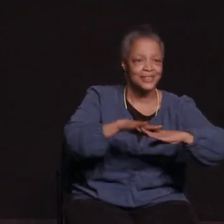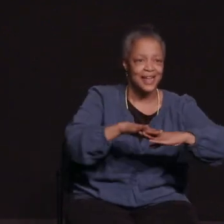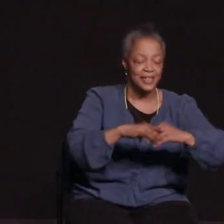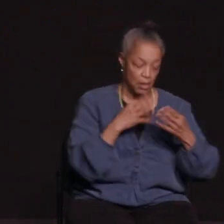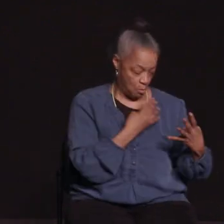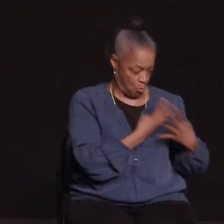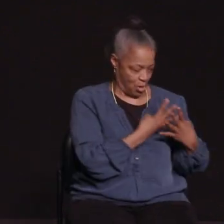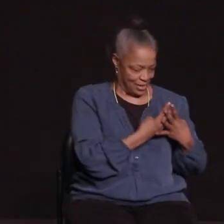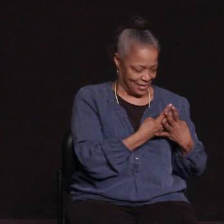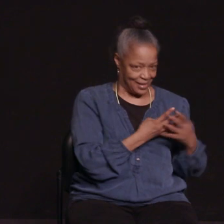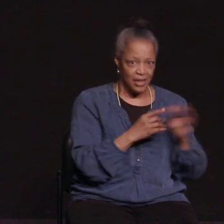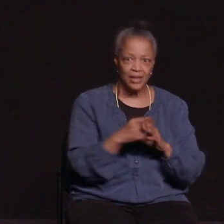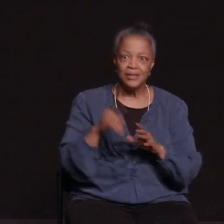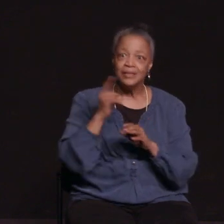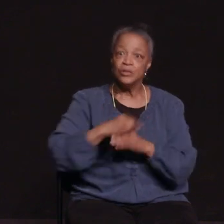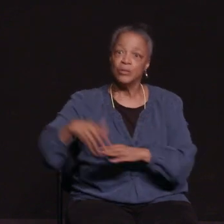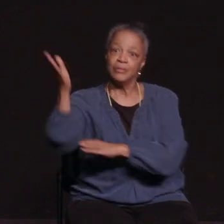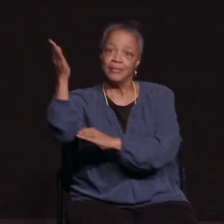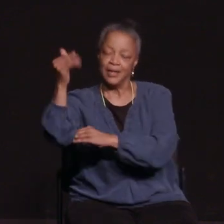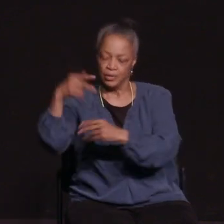prison cell to the lecture podium.